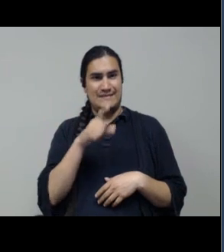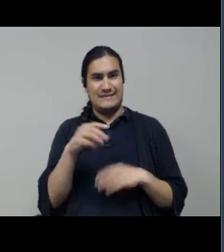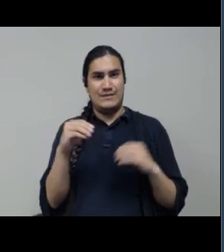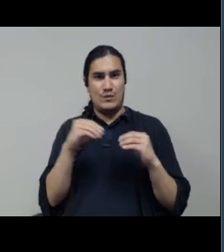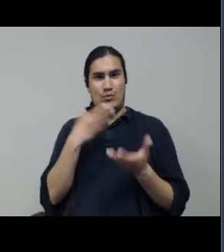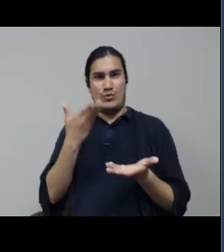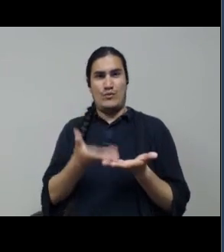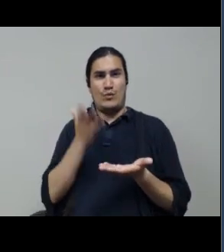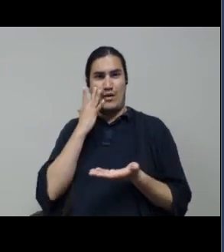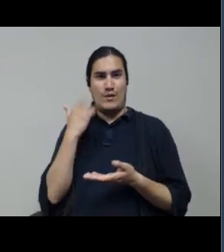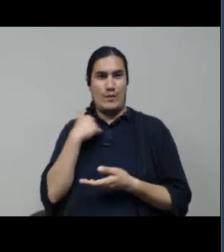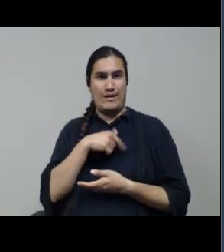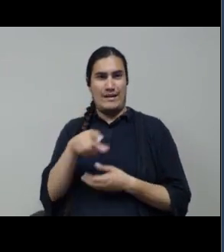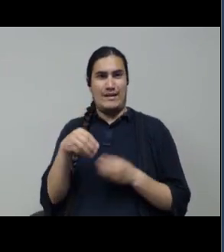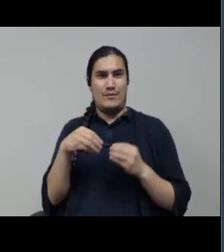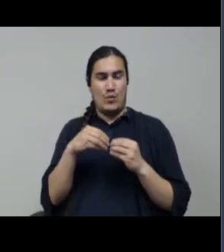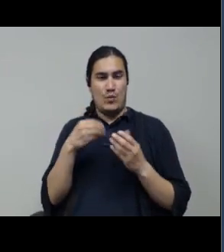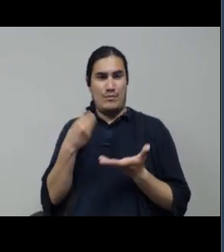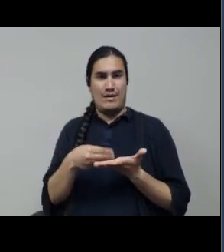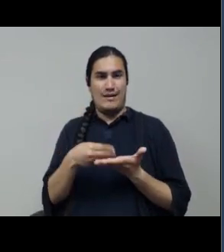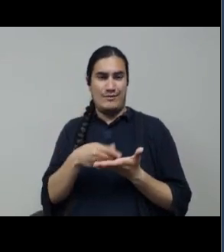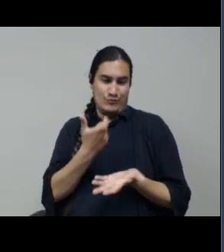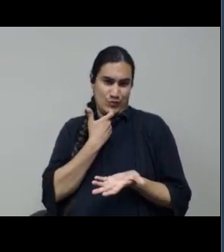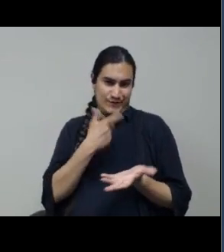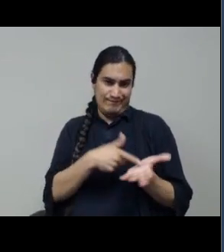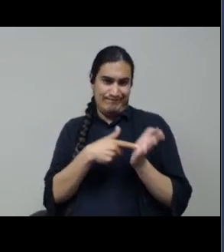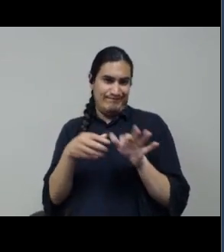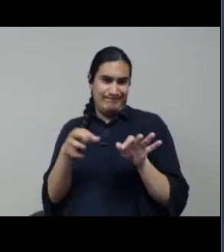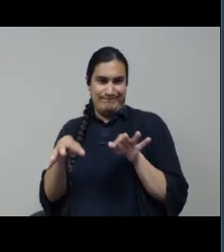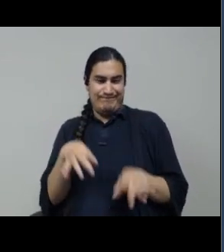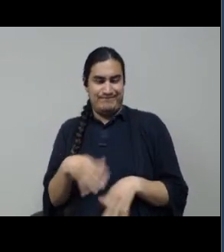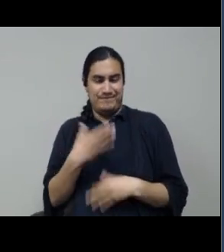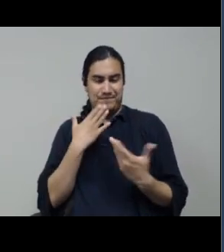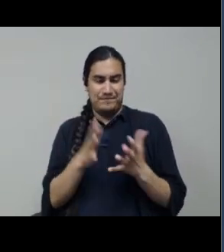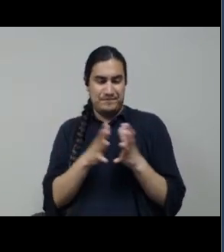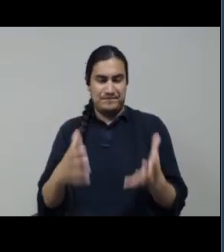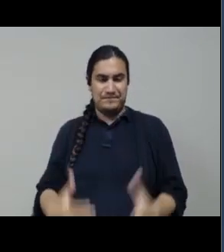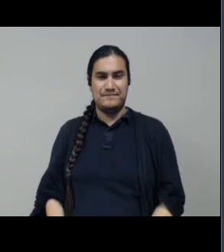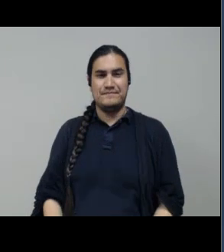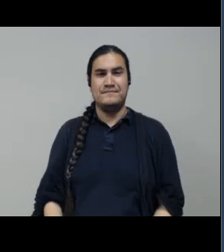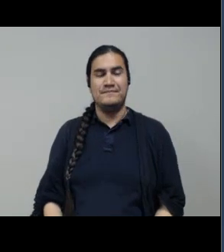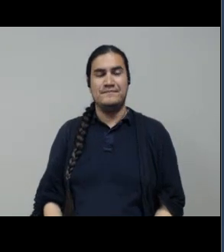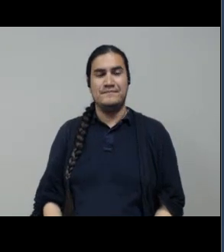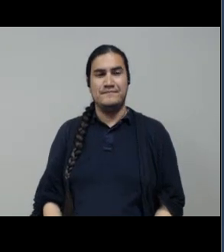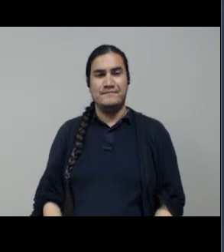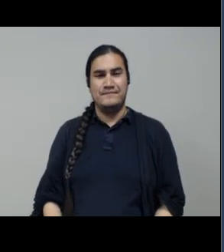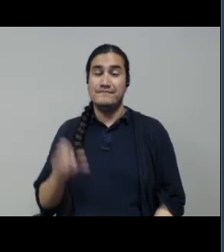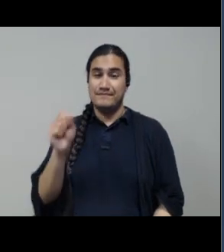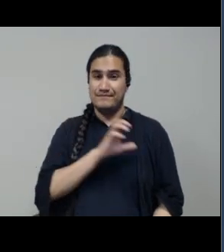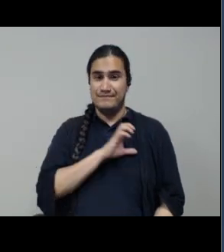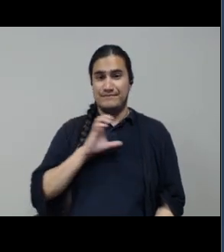on why we need more money, you just gave that to us. So thank you so much. Yes, Commissioner